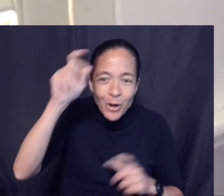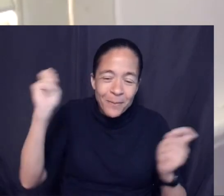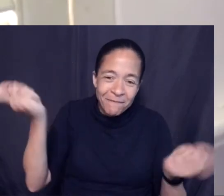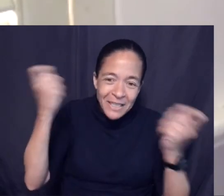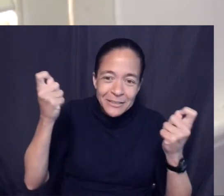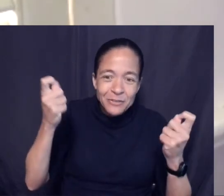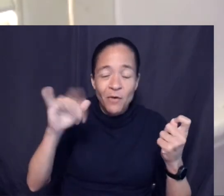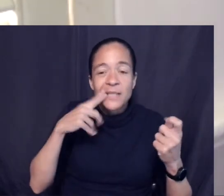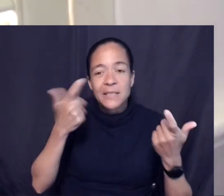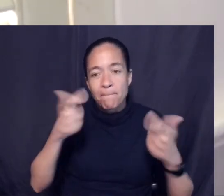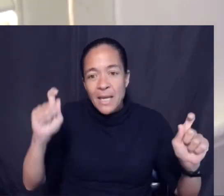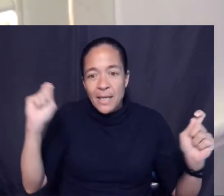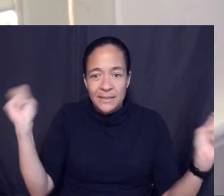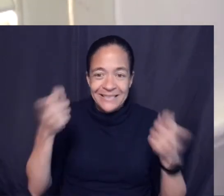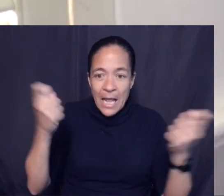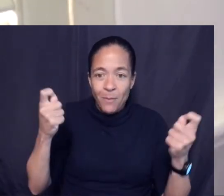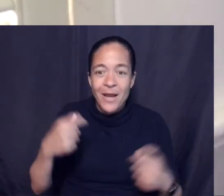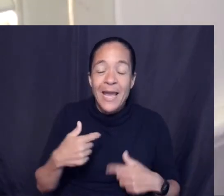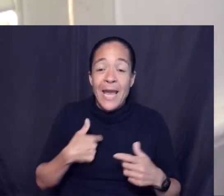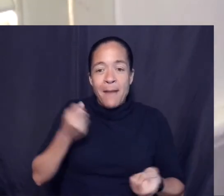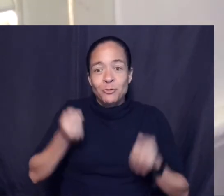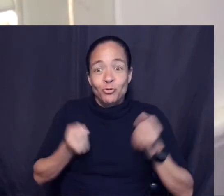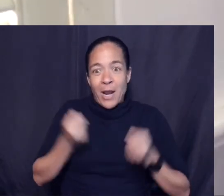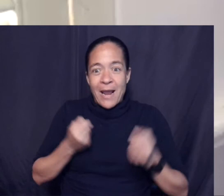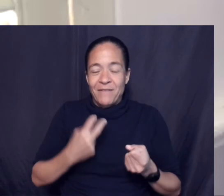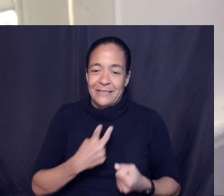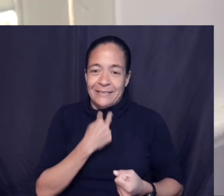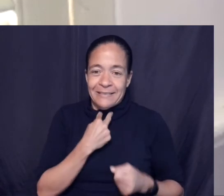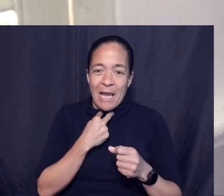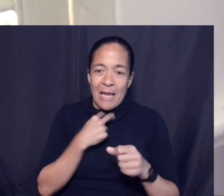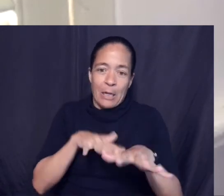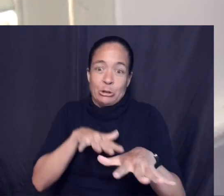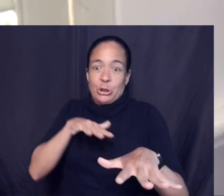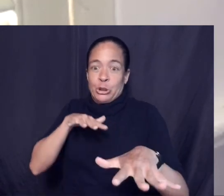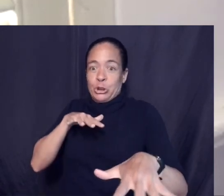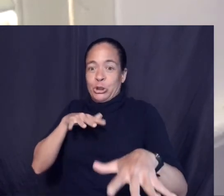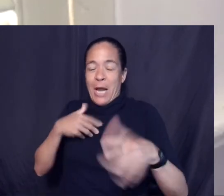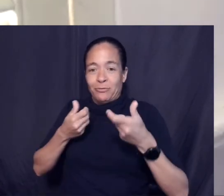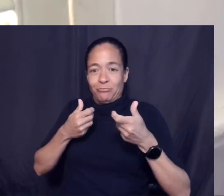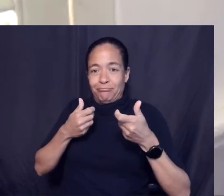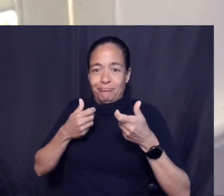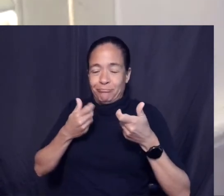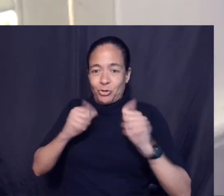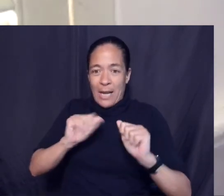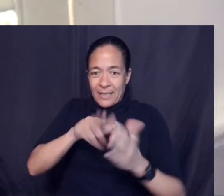of celebration in Louisville. And I was stuck in traffic trying to get home. I worked downtown,